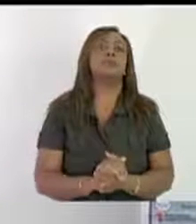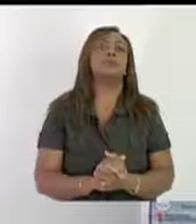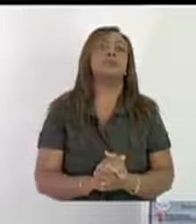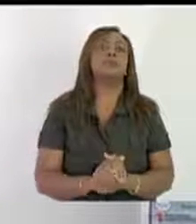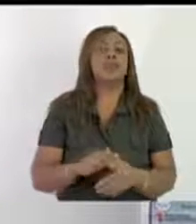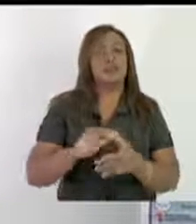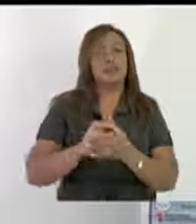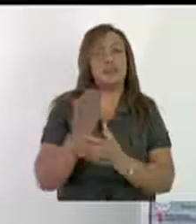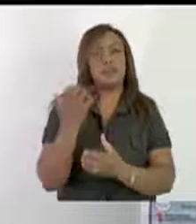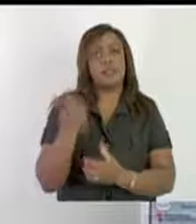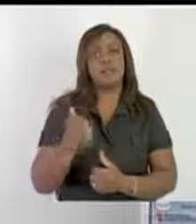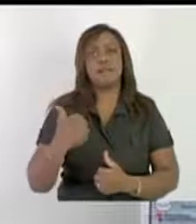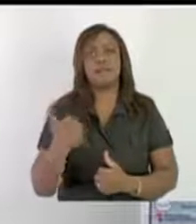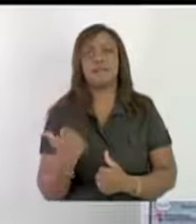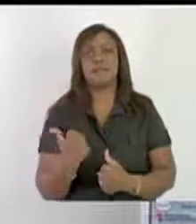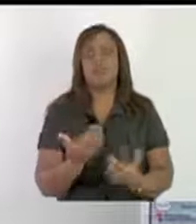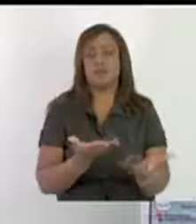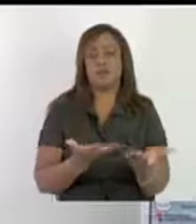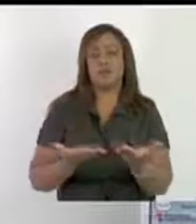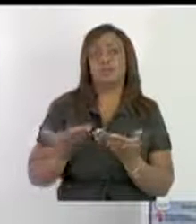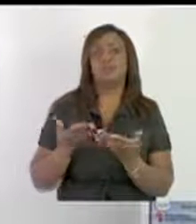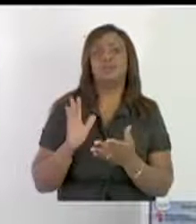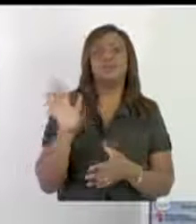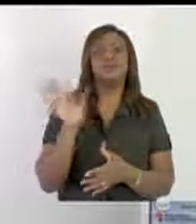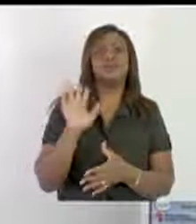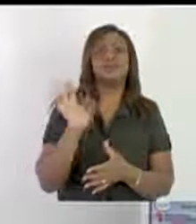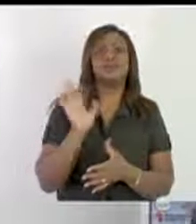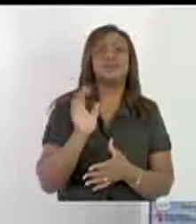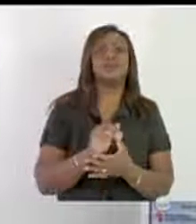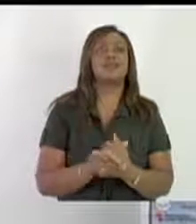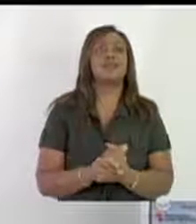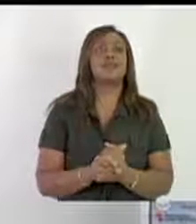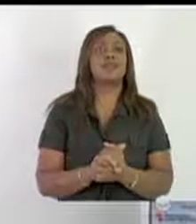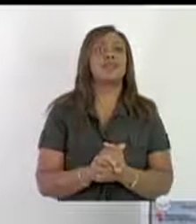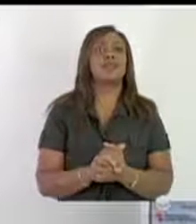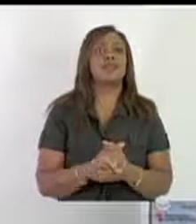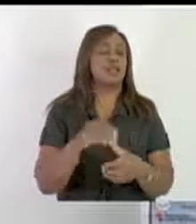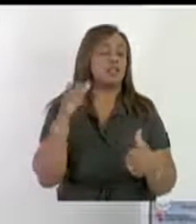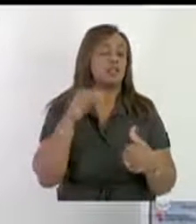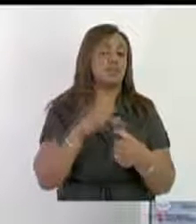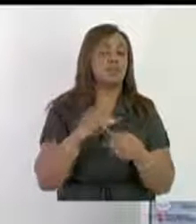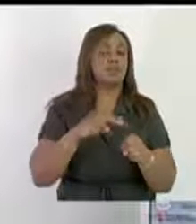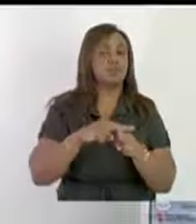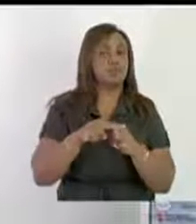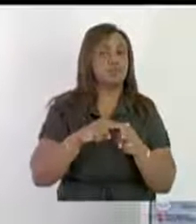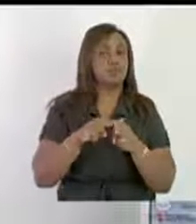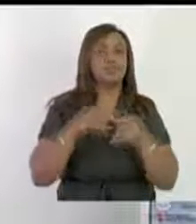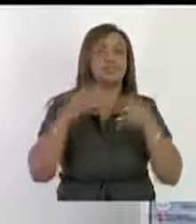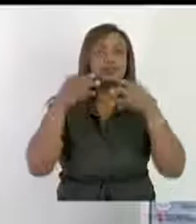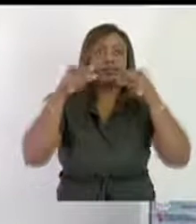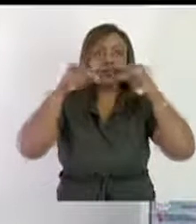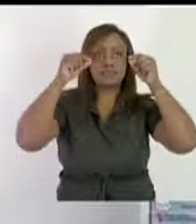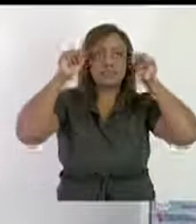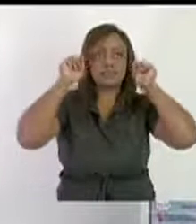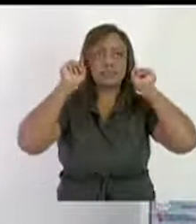Pomwene. Welcome, Pomwene. And let's always remember to put on our masks.